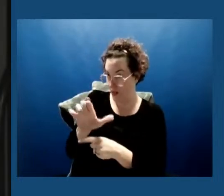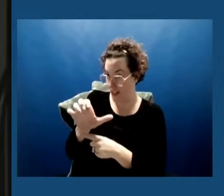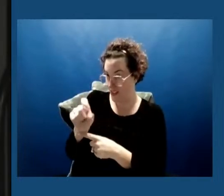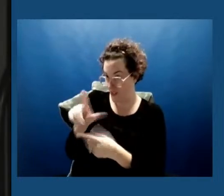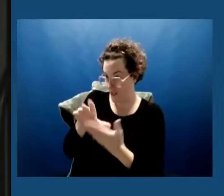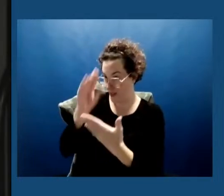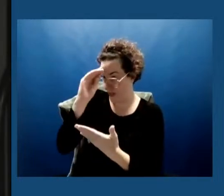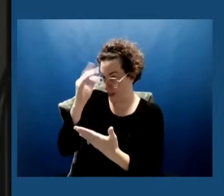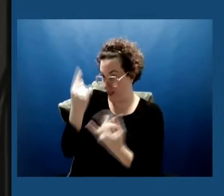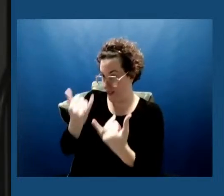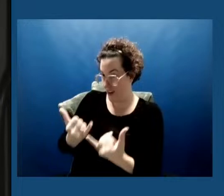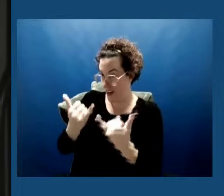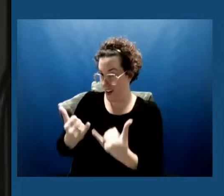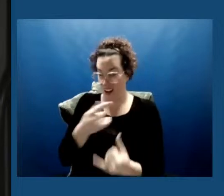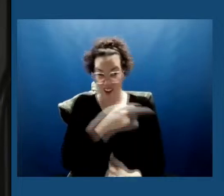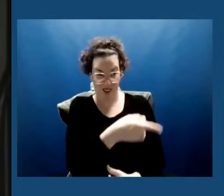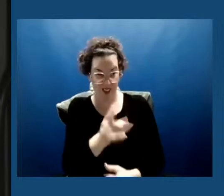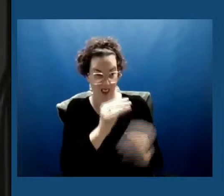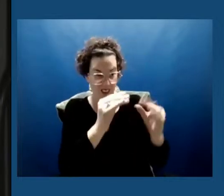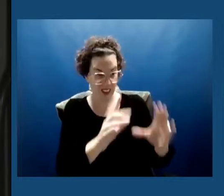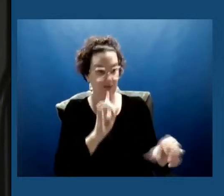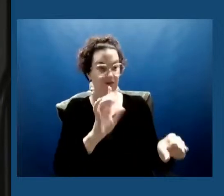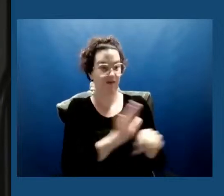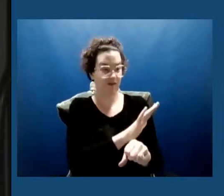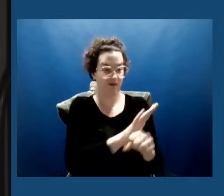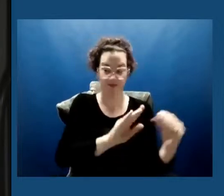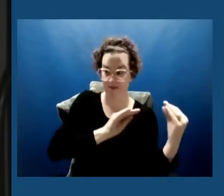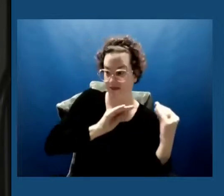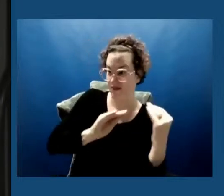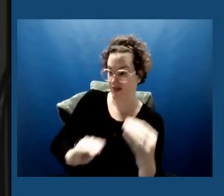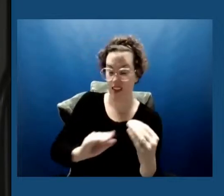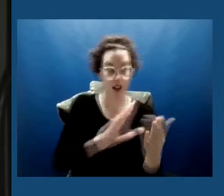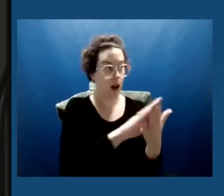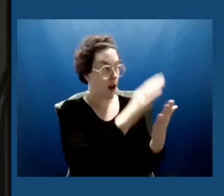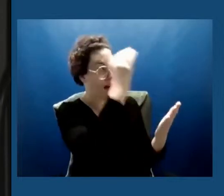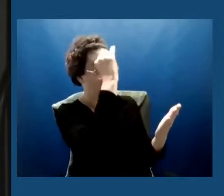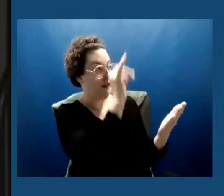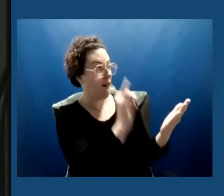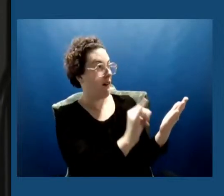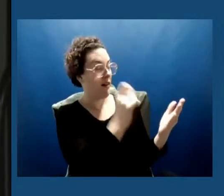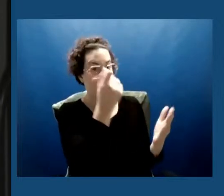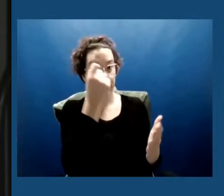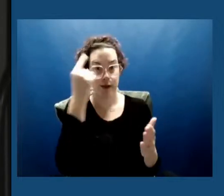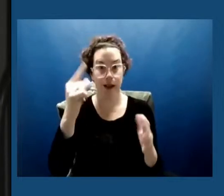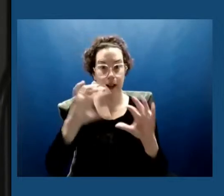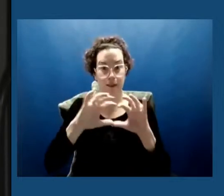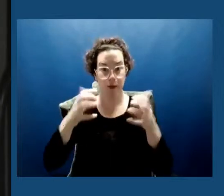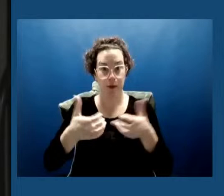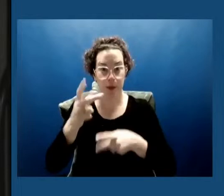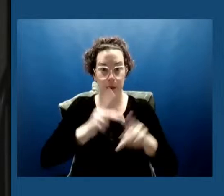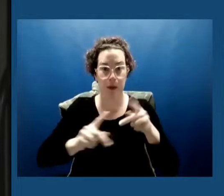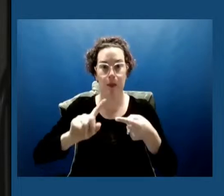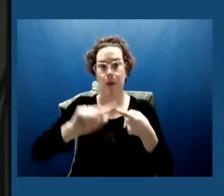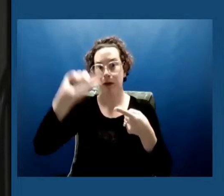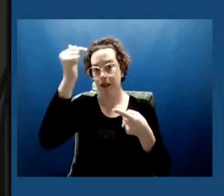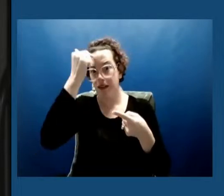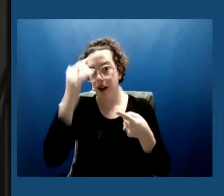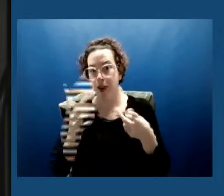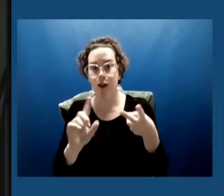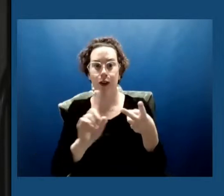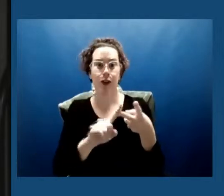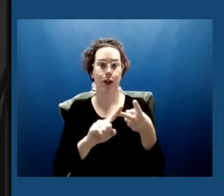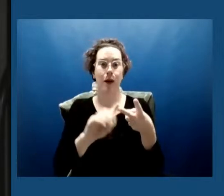that these teachers are teaching. But it's this group of people, the governor, Micron, the